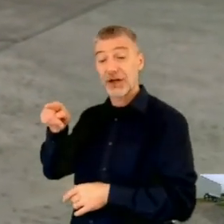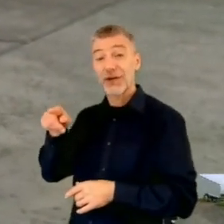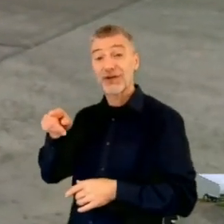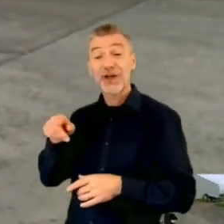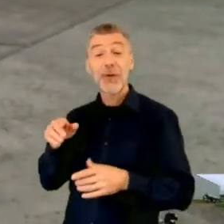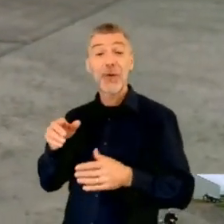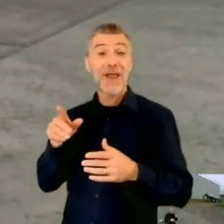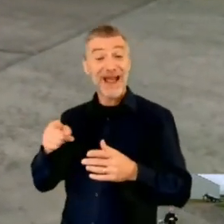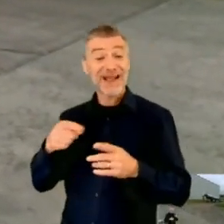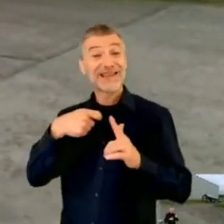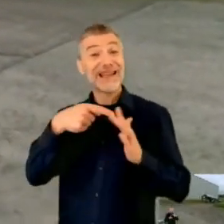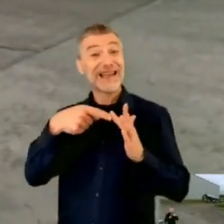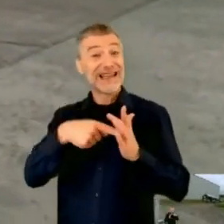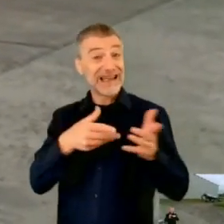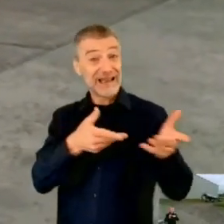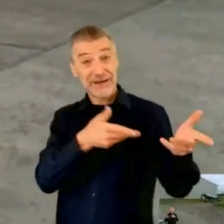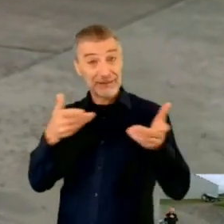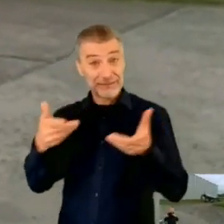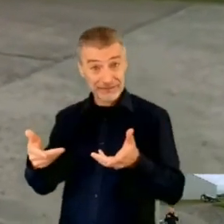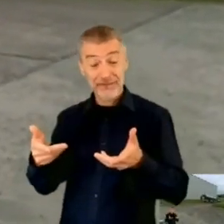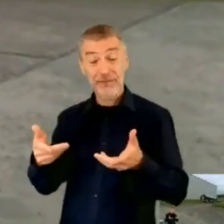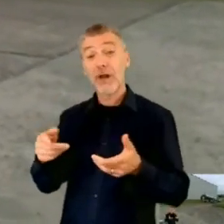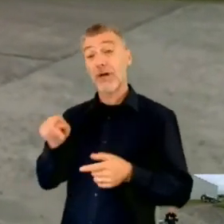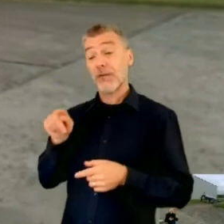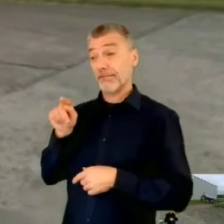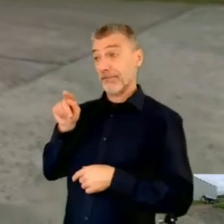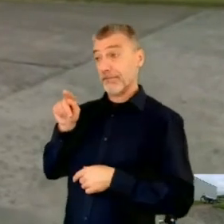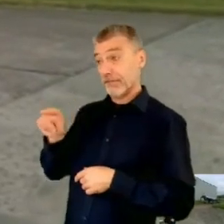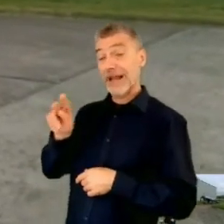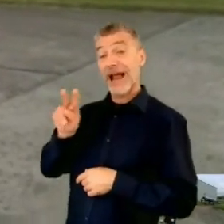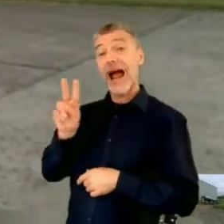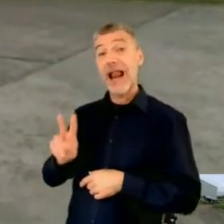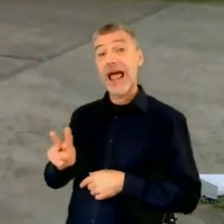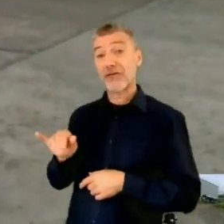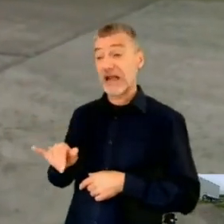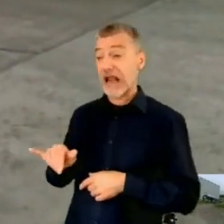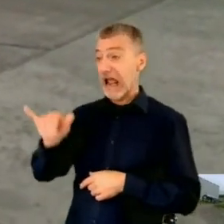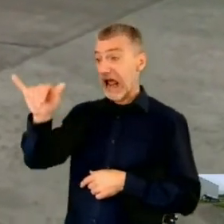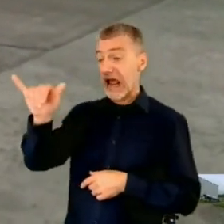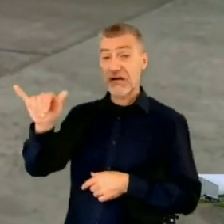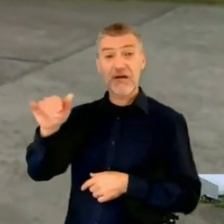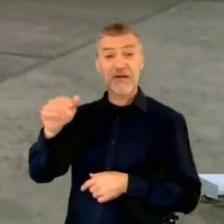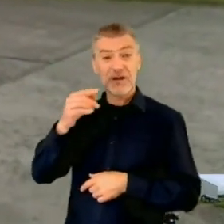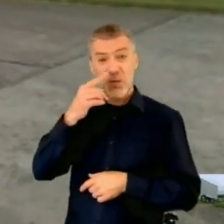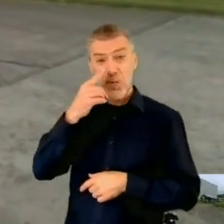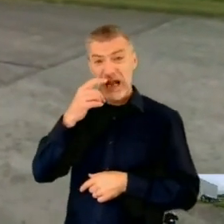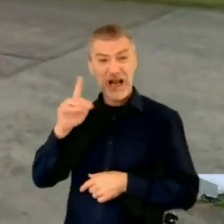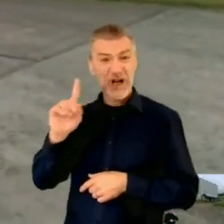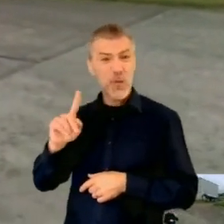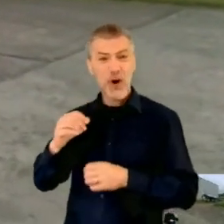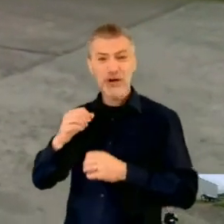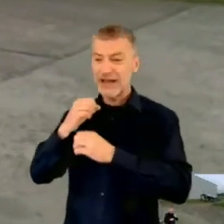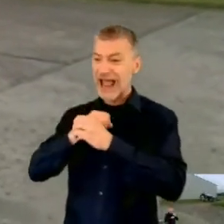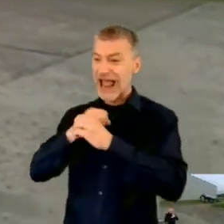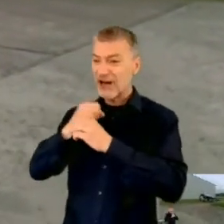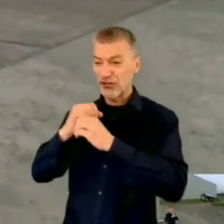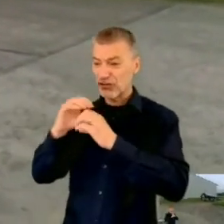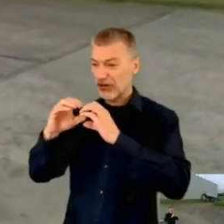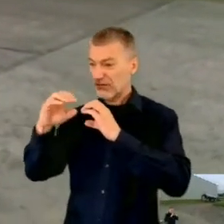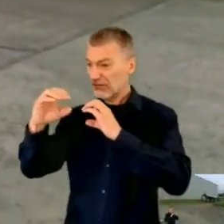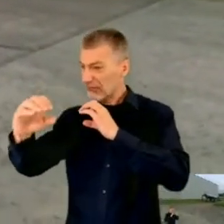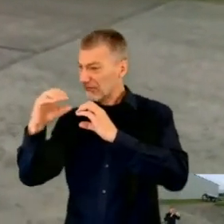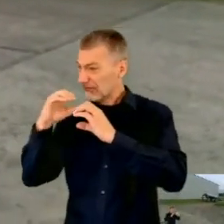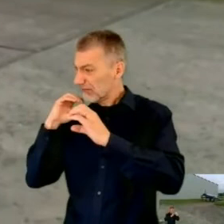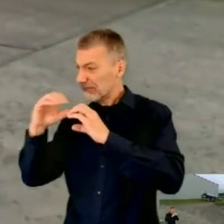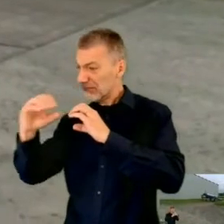aircraft, we are going to design them slightly differently. We can put the propulsion systems in different places. We can put the energy sources in different places. You know, we don't have to put